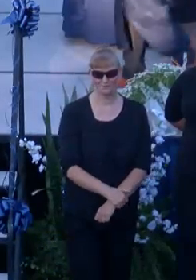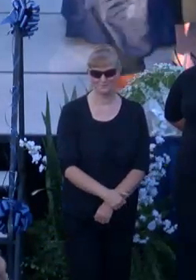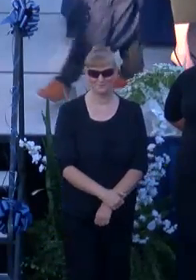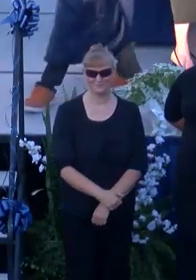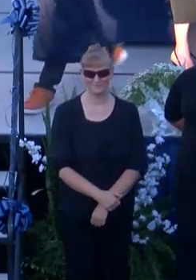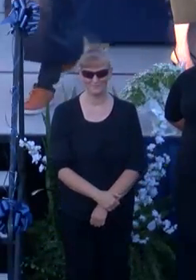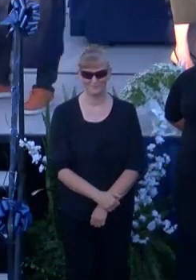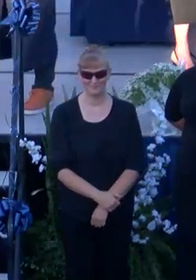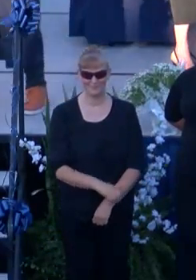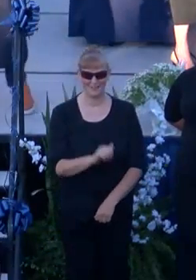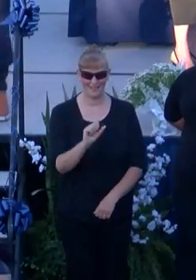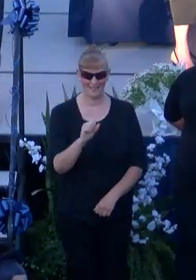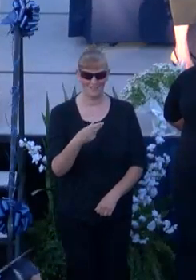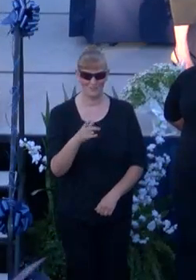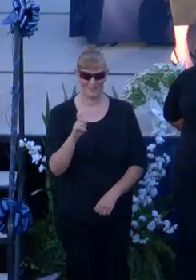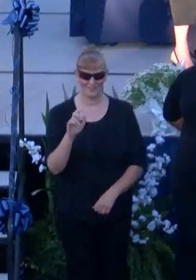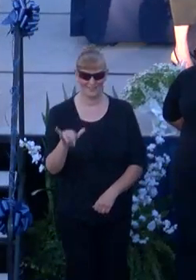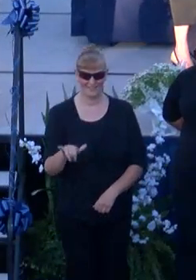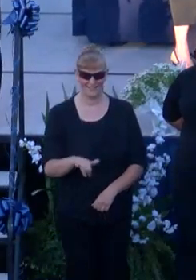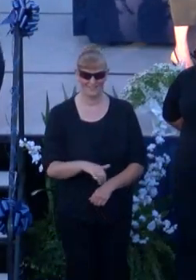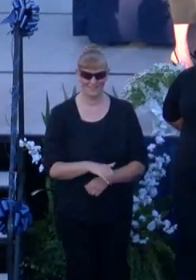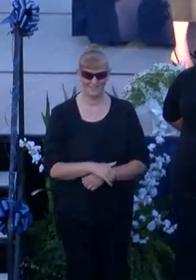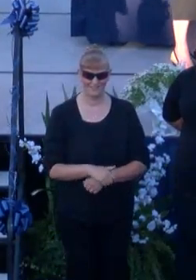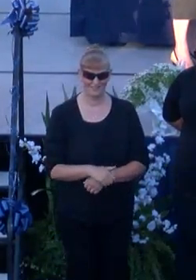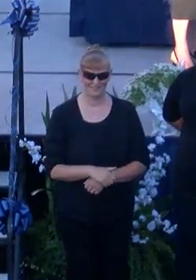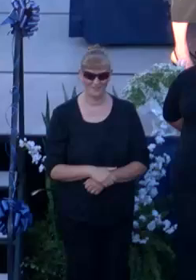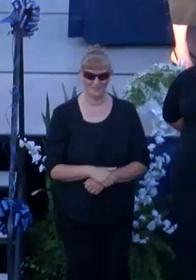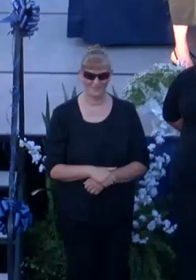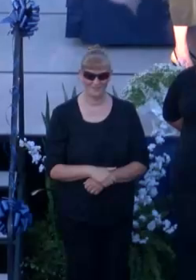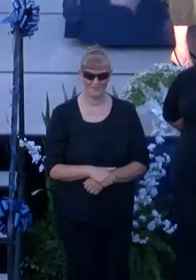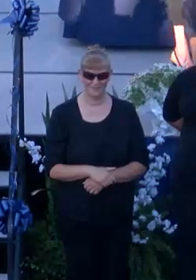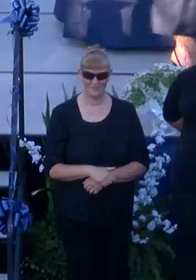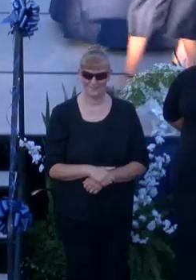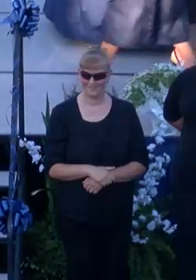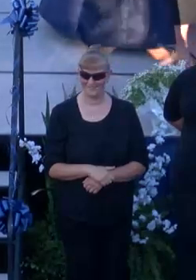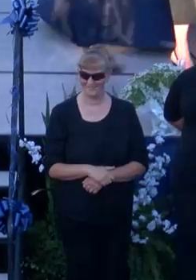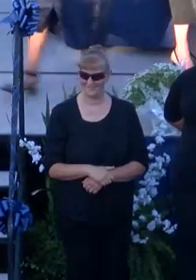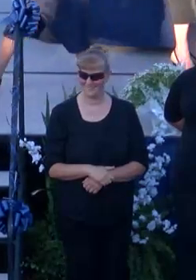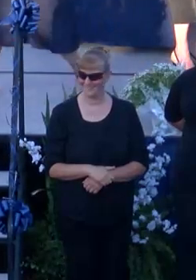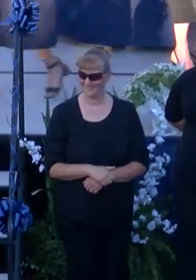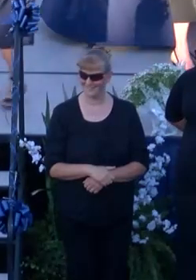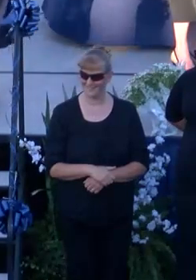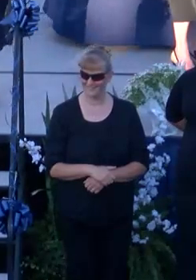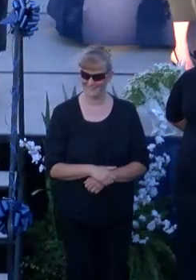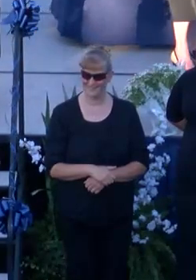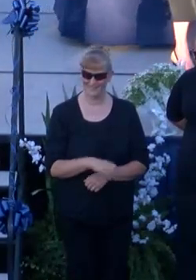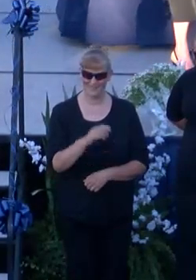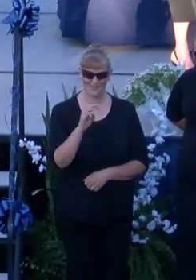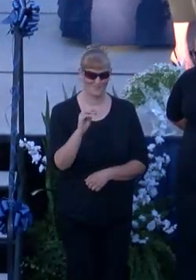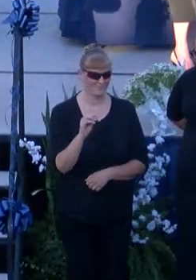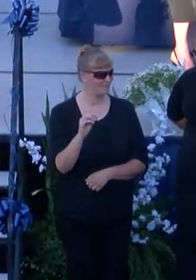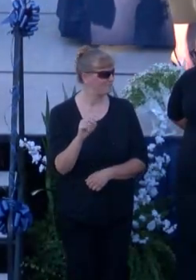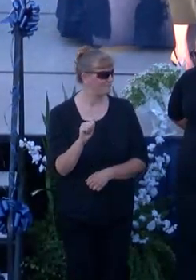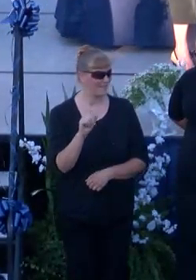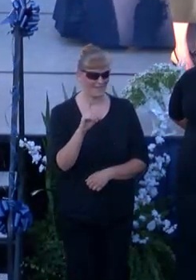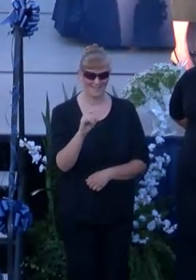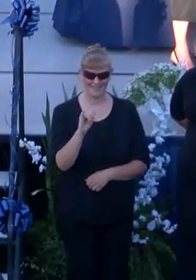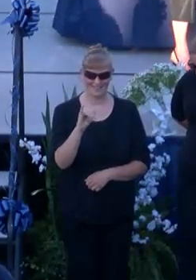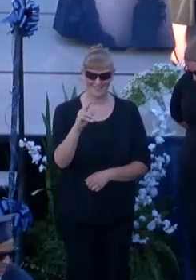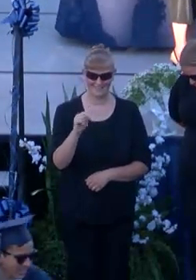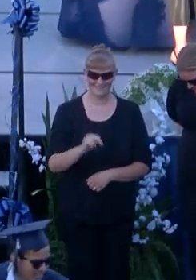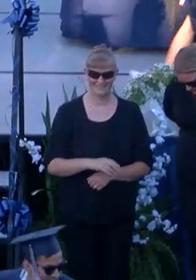Ashley Kwong. Anissa Rodriguez. Marilyn Garza.